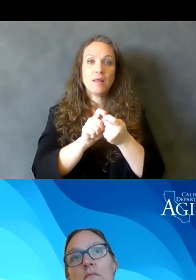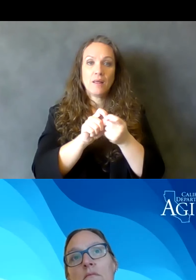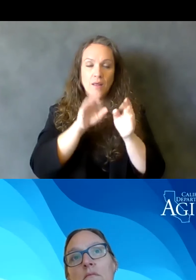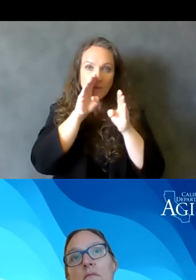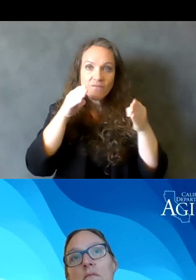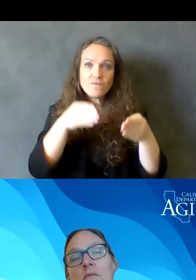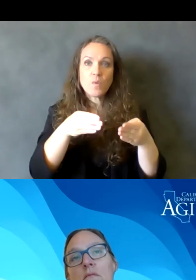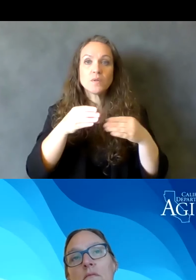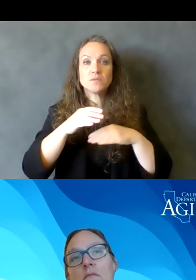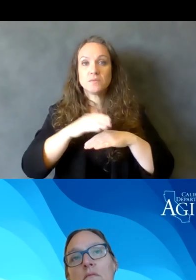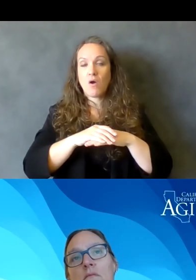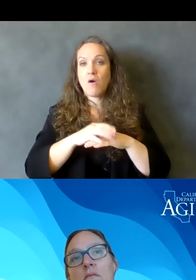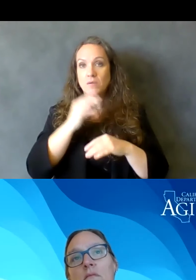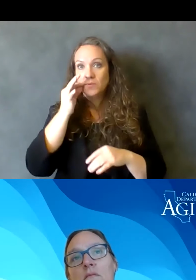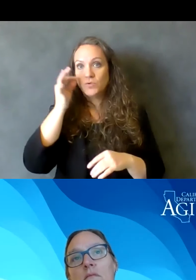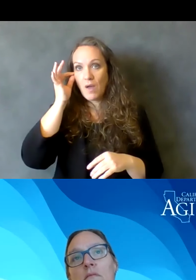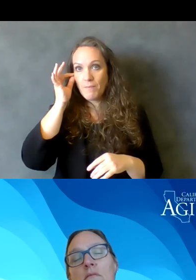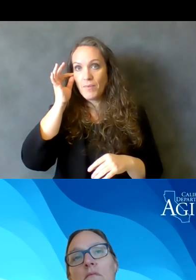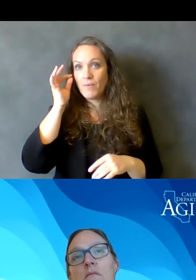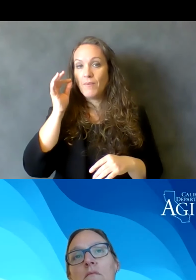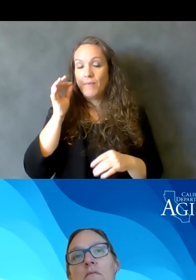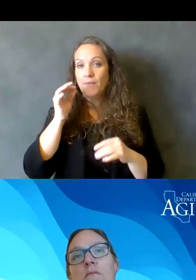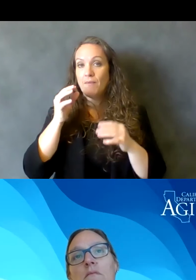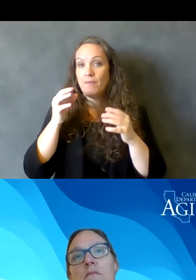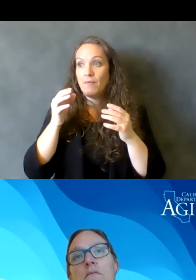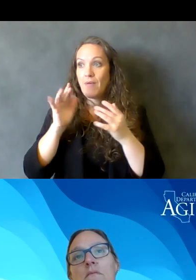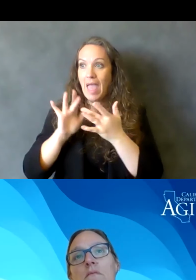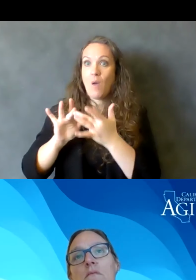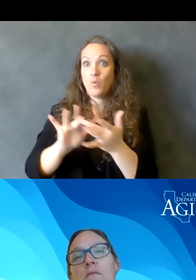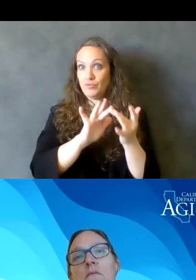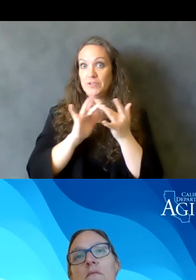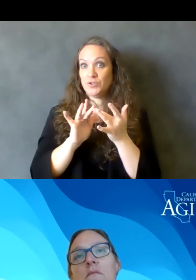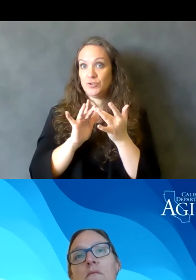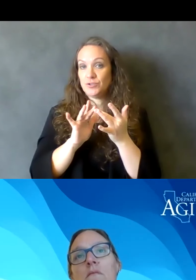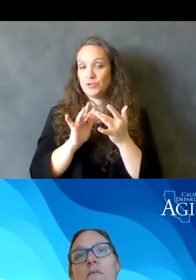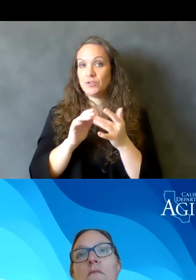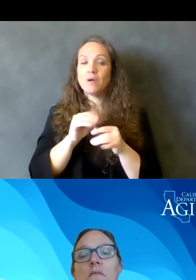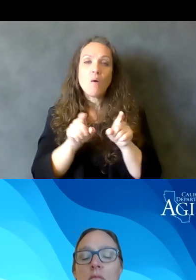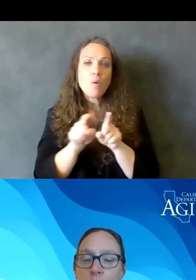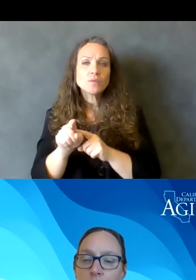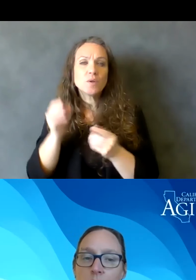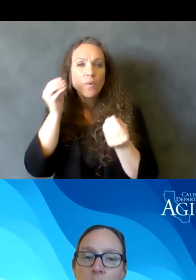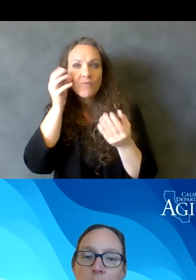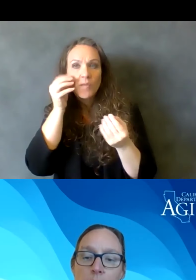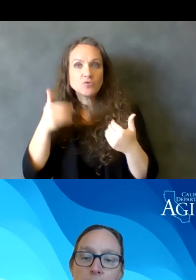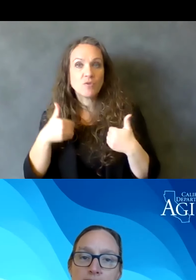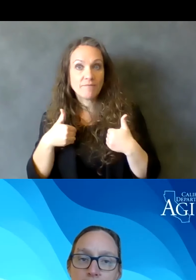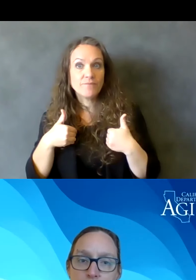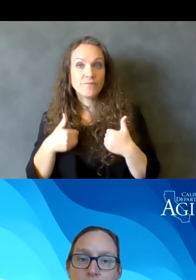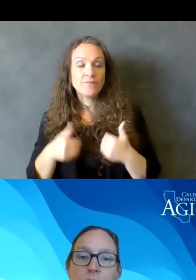dedicated to tribal outreach and also information. And we have